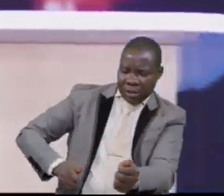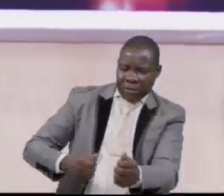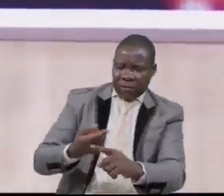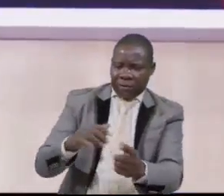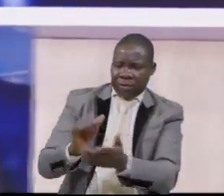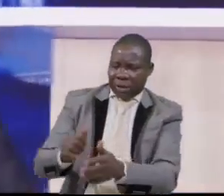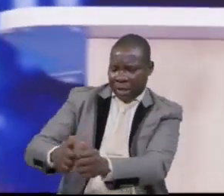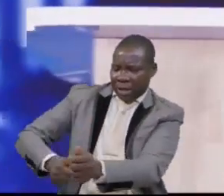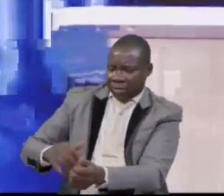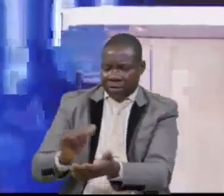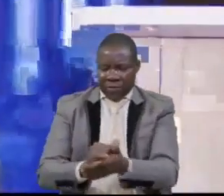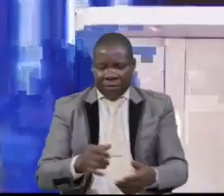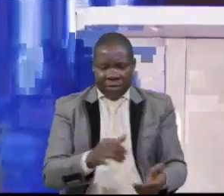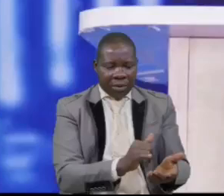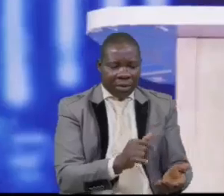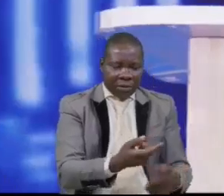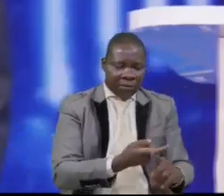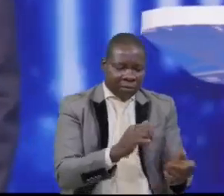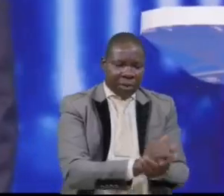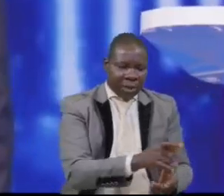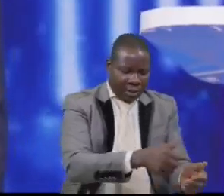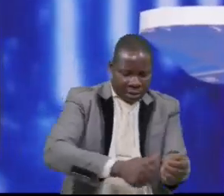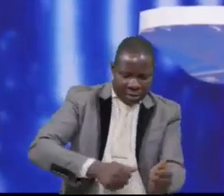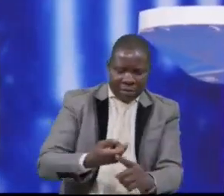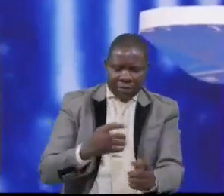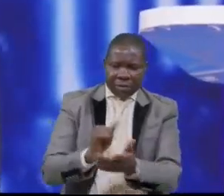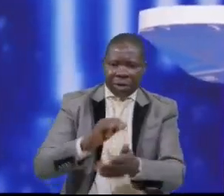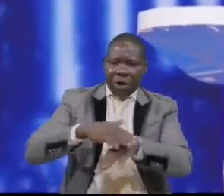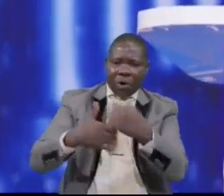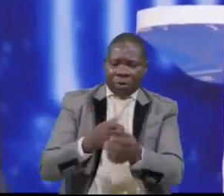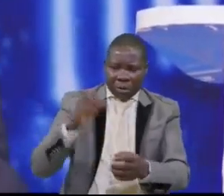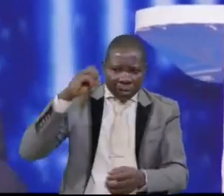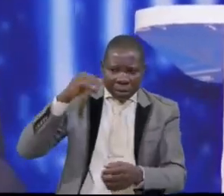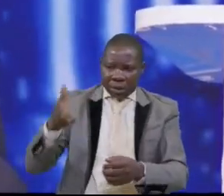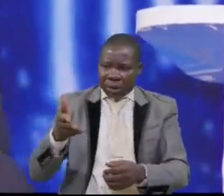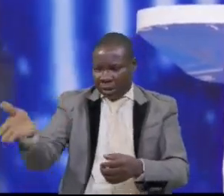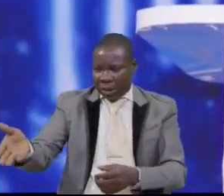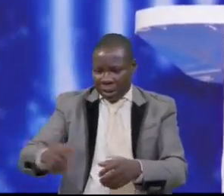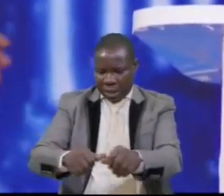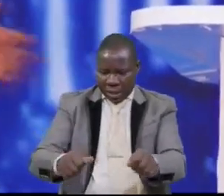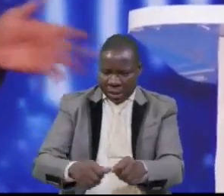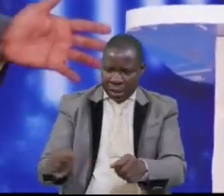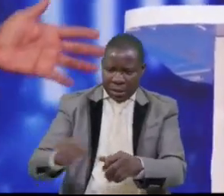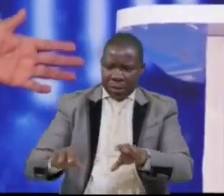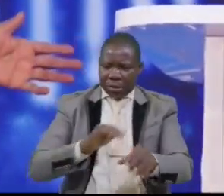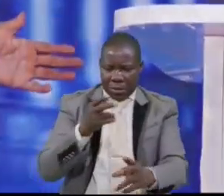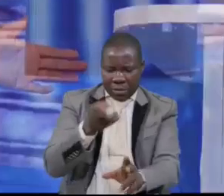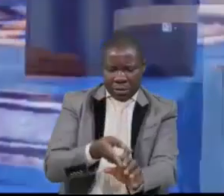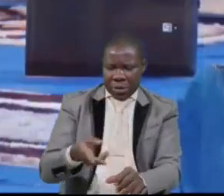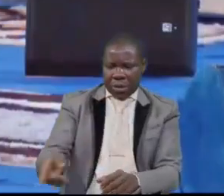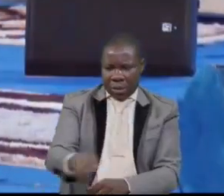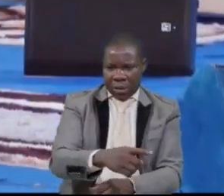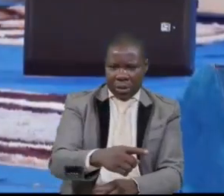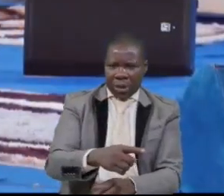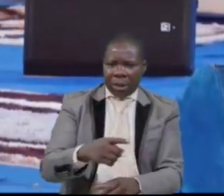abstained from that yes all The Magicians were around he didn't get involved in their magic and all the sociates